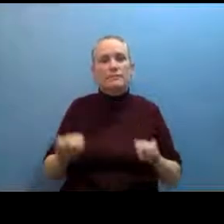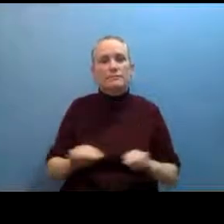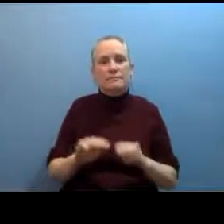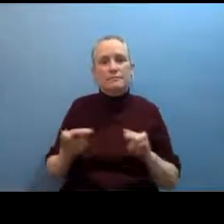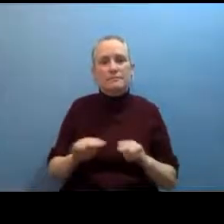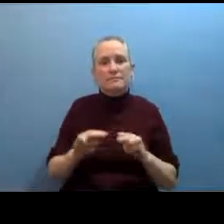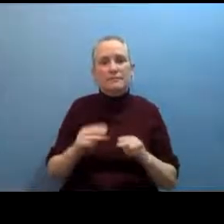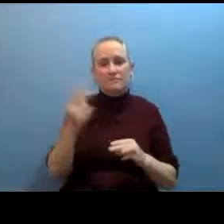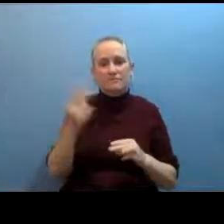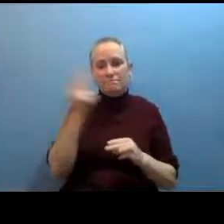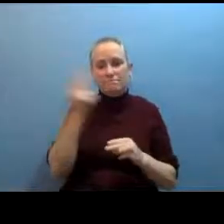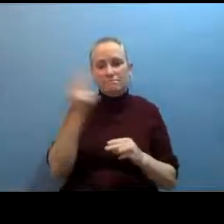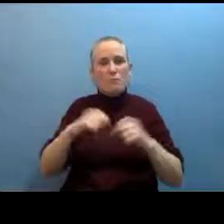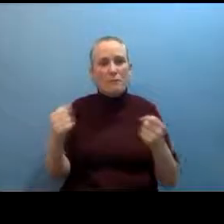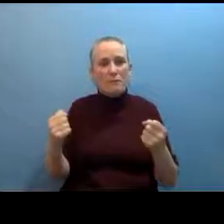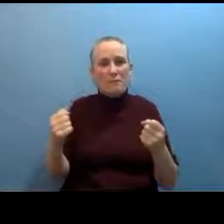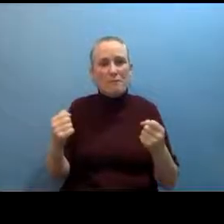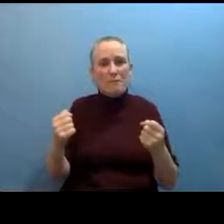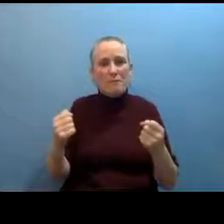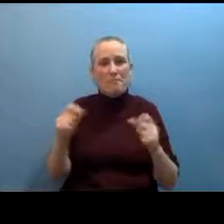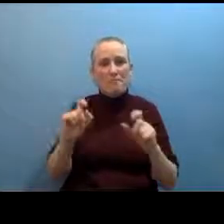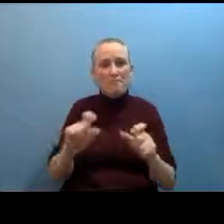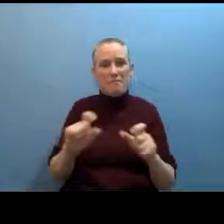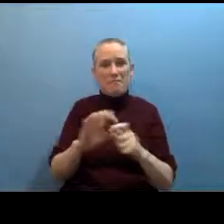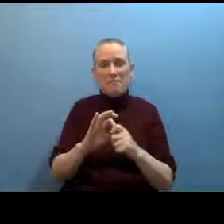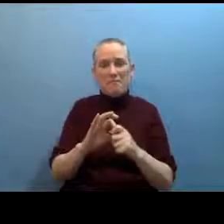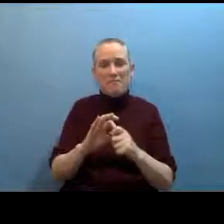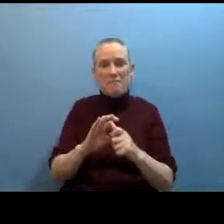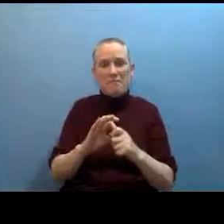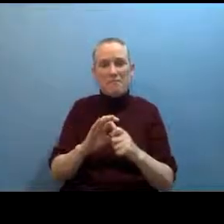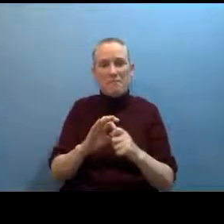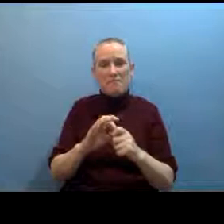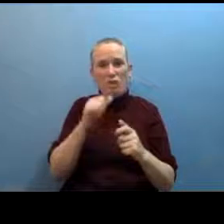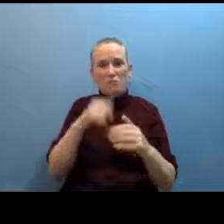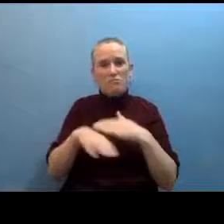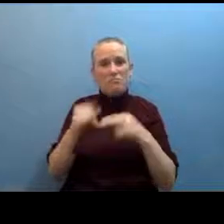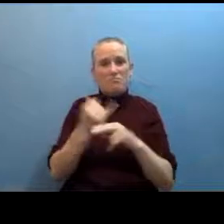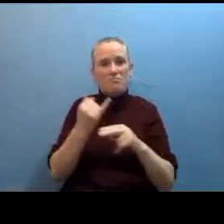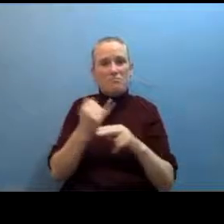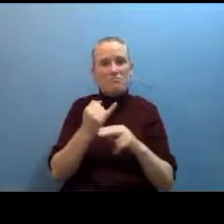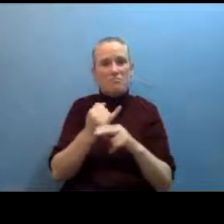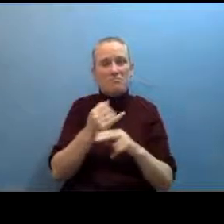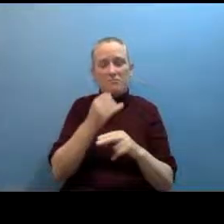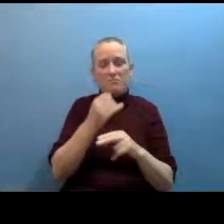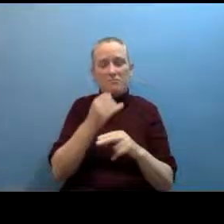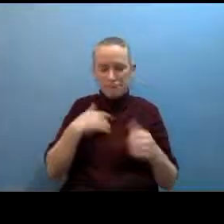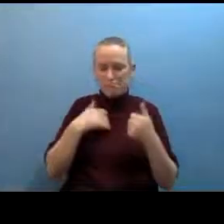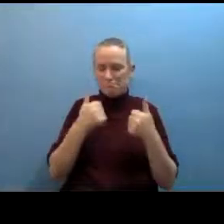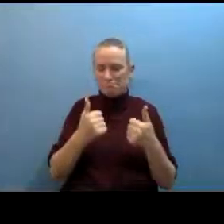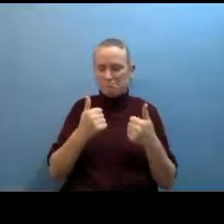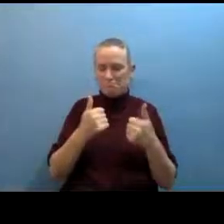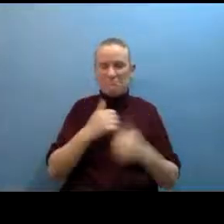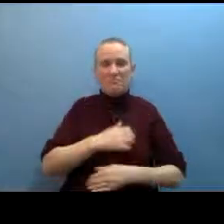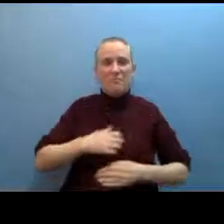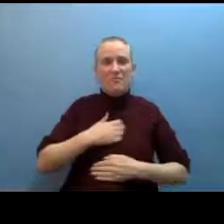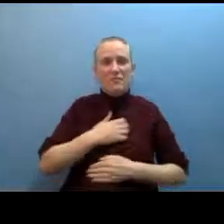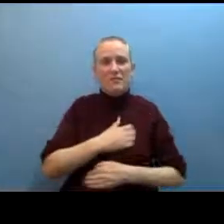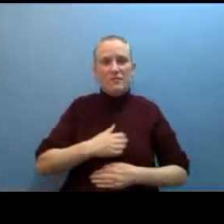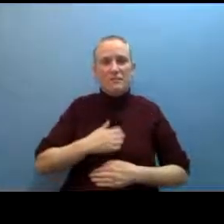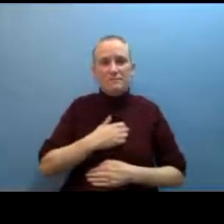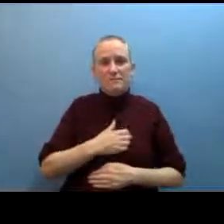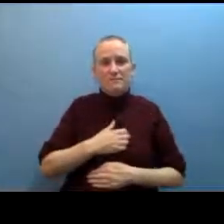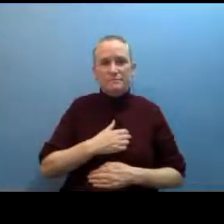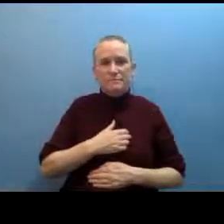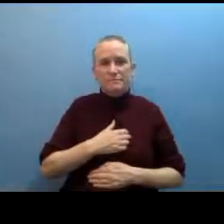from school. It might have been maybe they were within their comfort zone. So there was